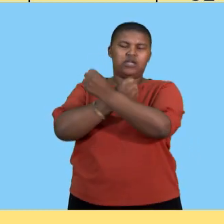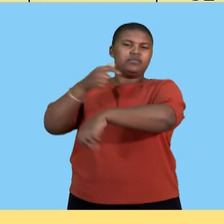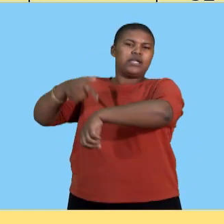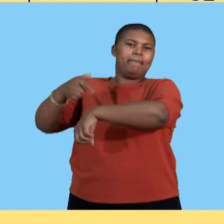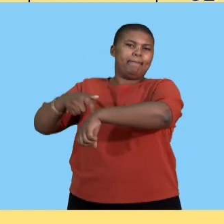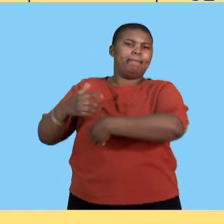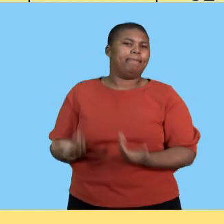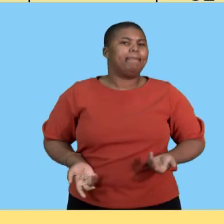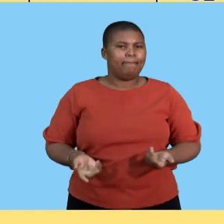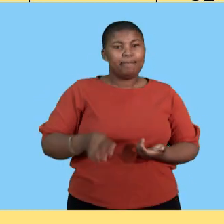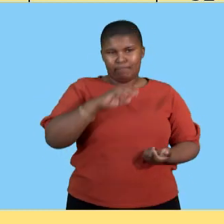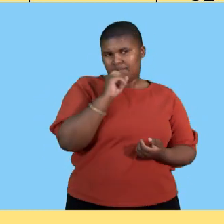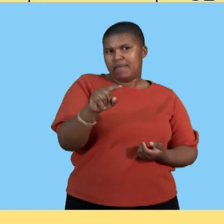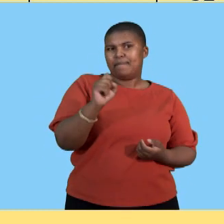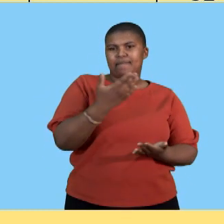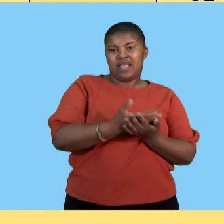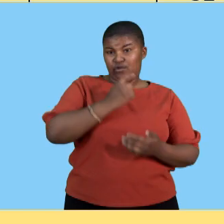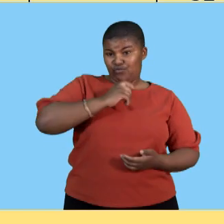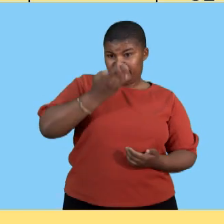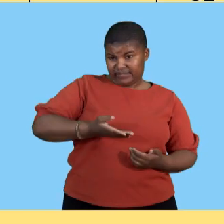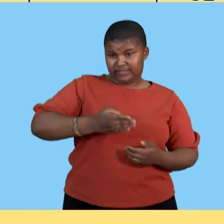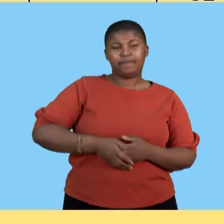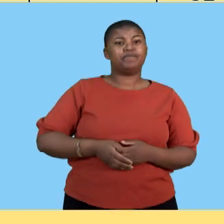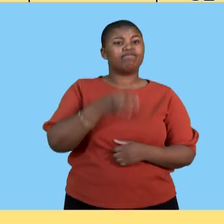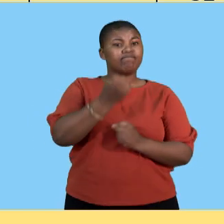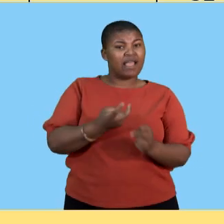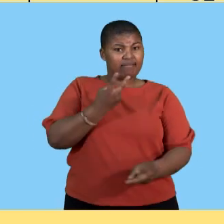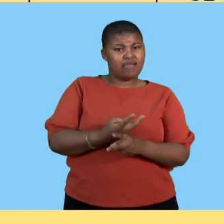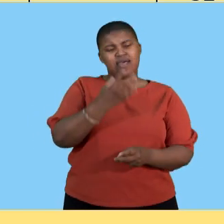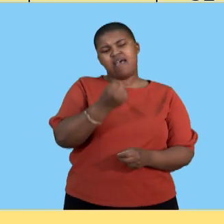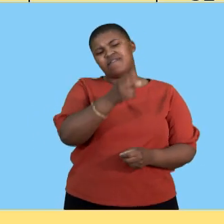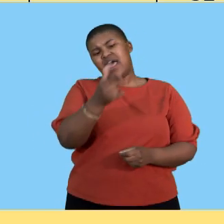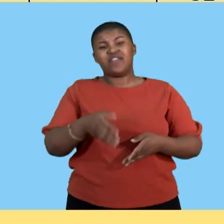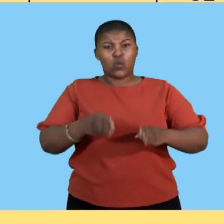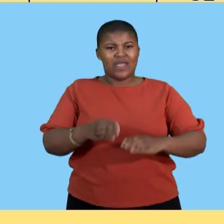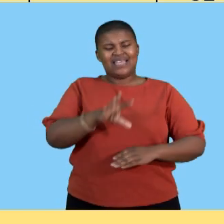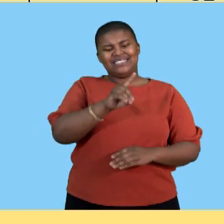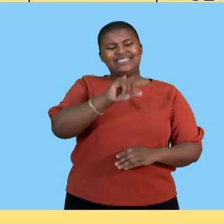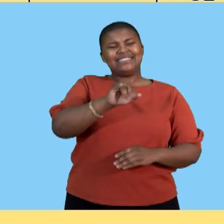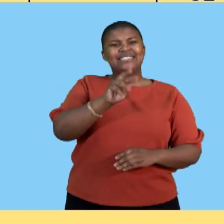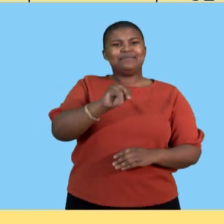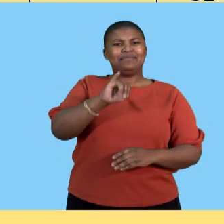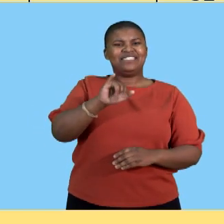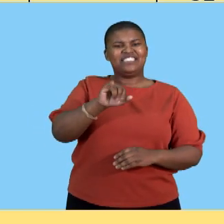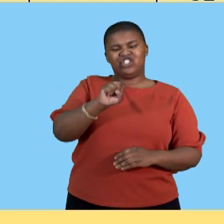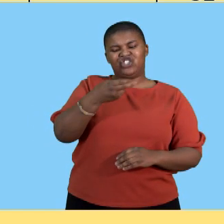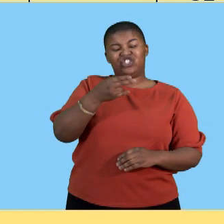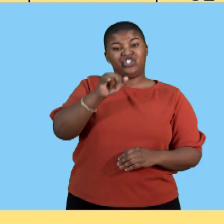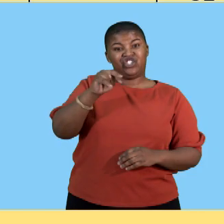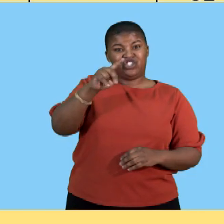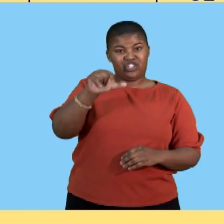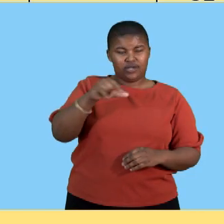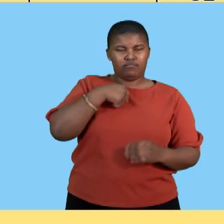price method. Then the next method is the diminishing balance method. I'm going to write it down here. With